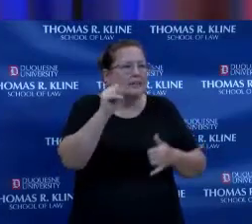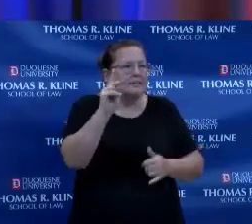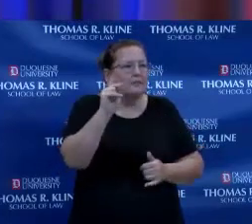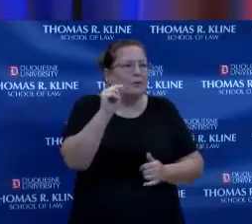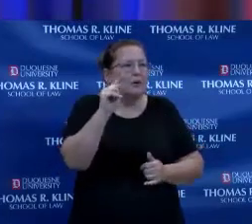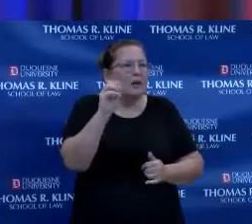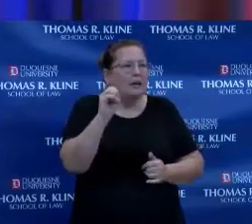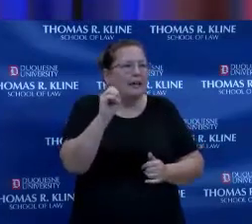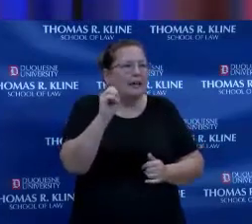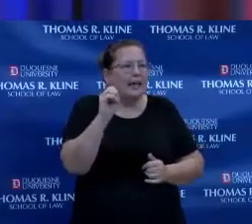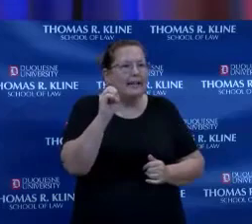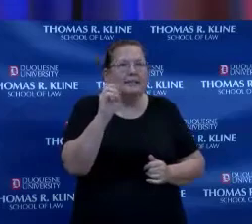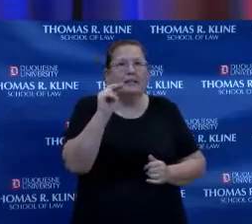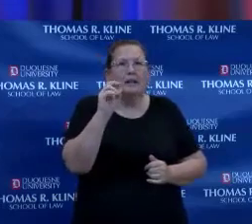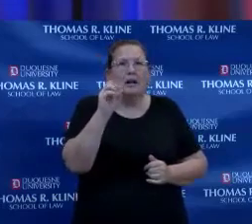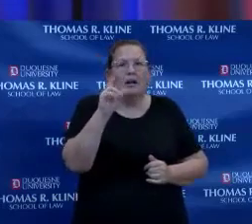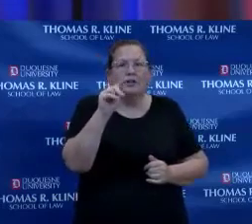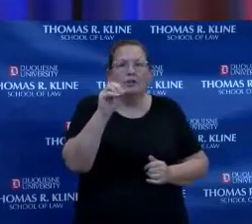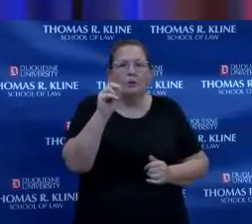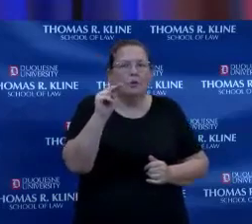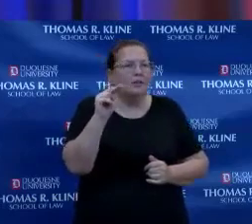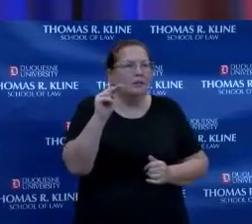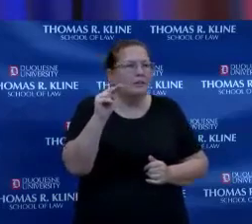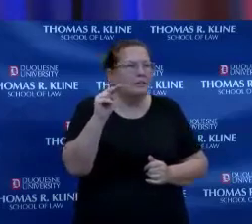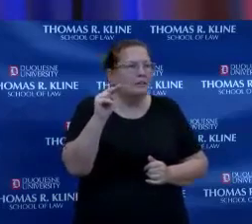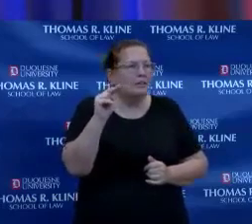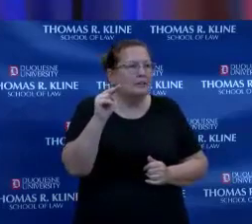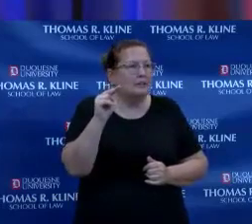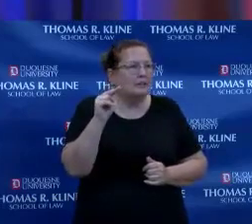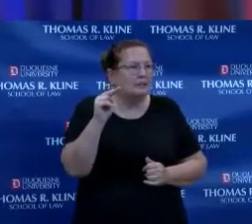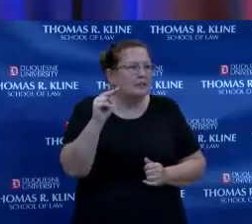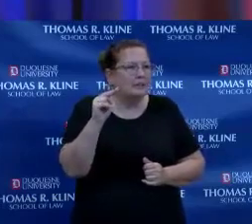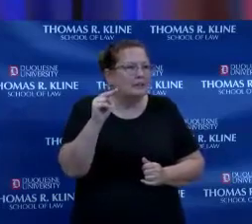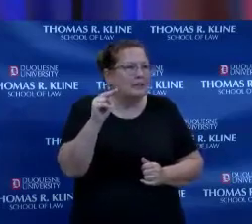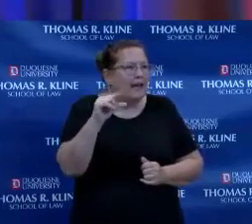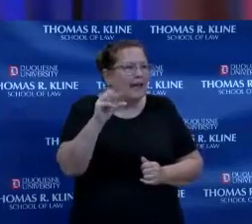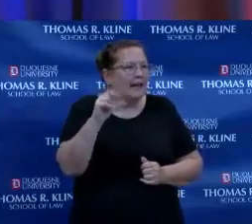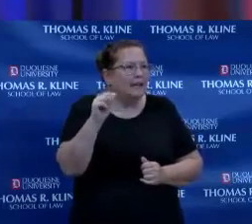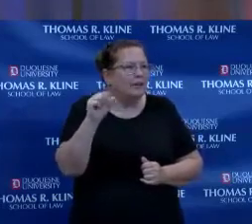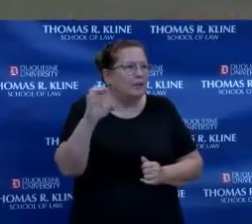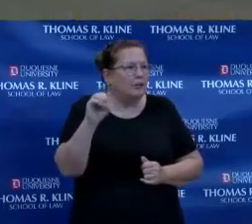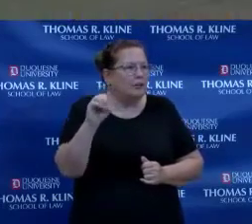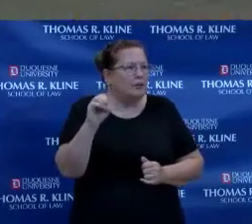and Grace Orsatti for their outstanding work.